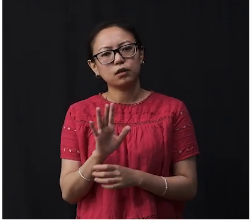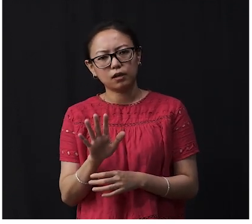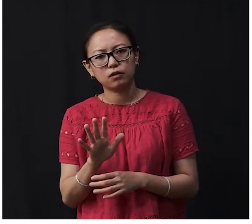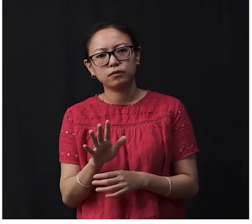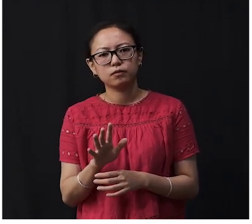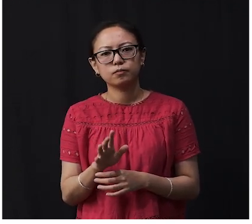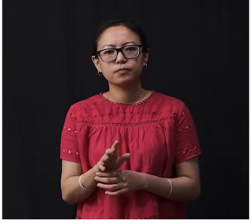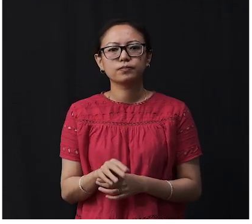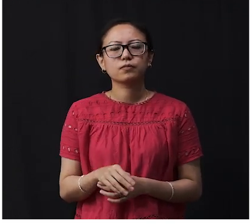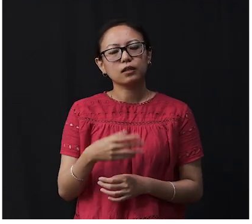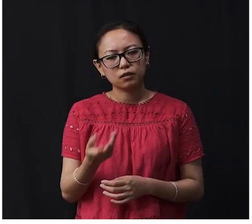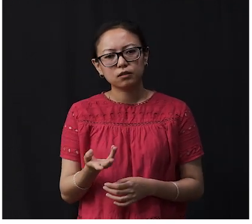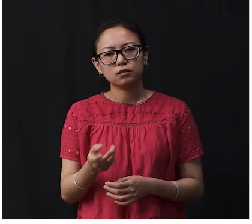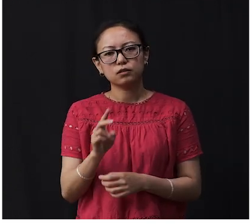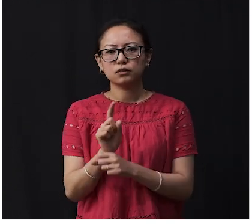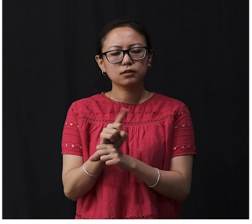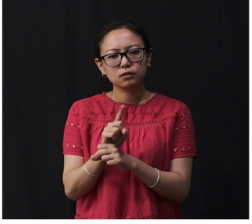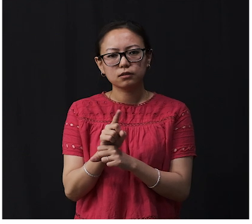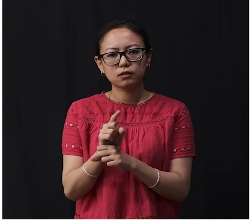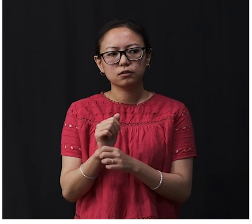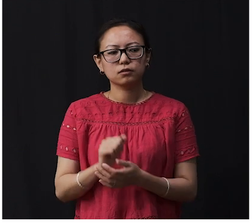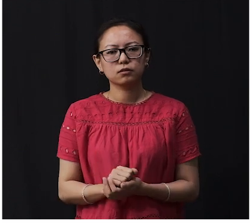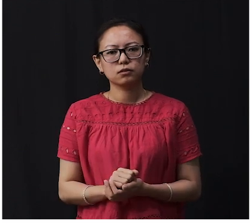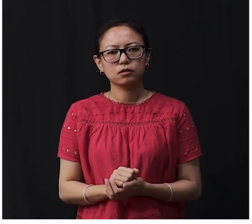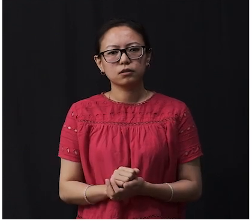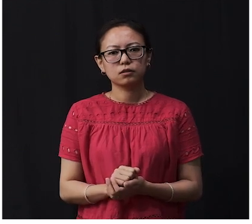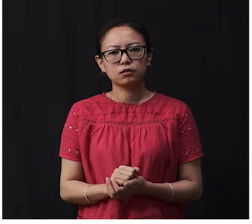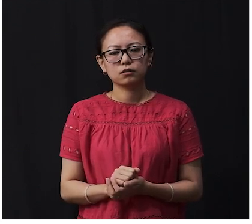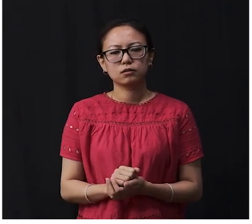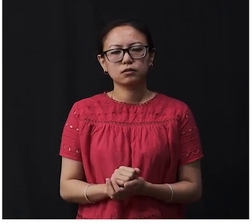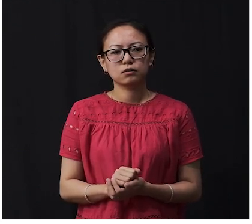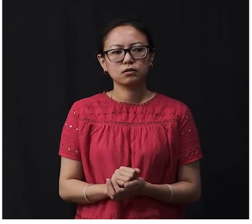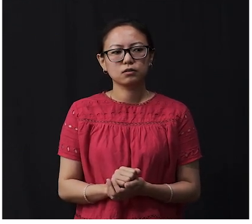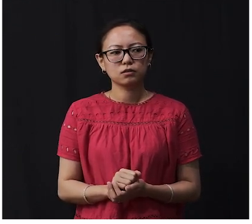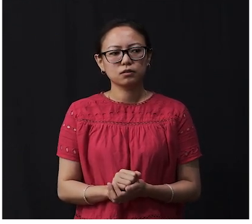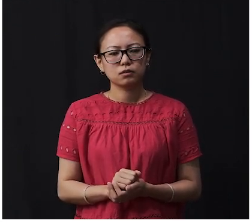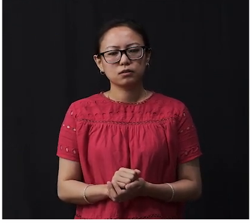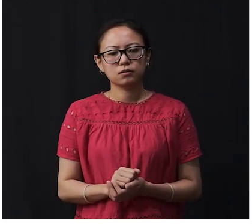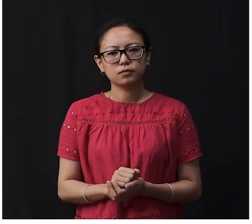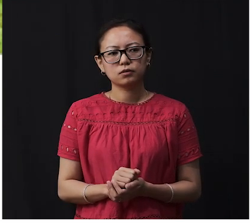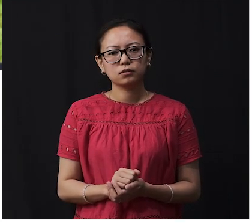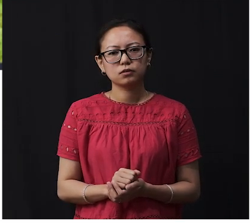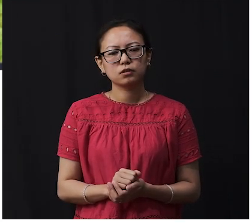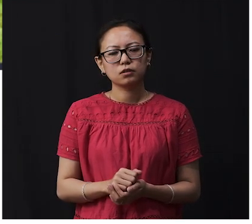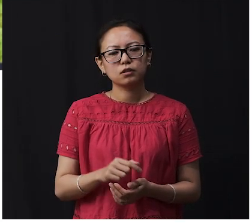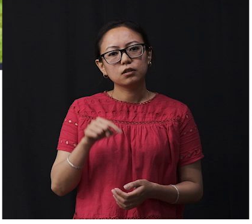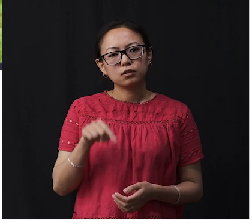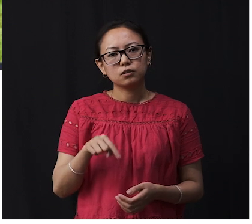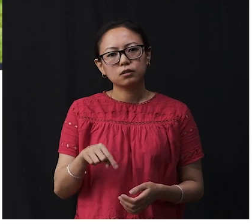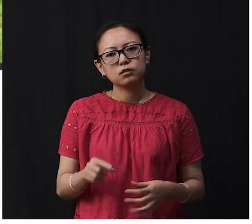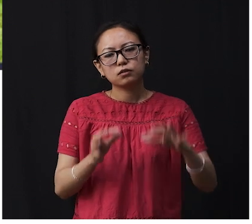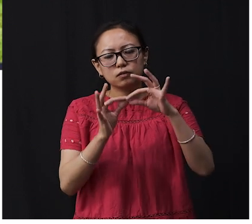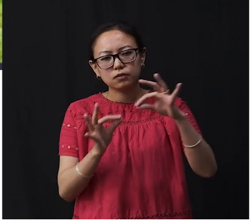trail that is known as their tail. We also call it bochor. So this will be a story of a tail,